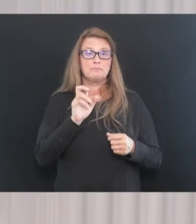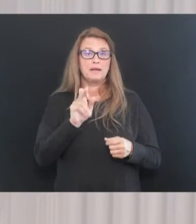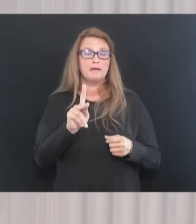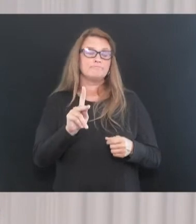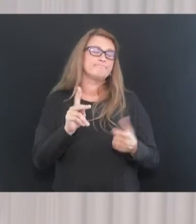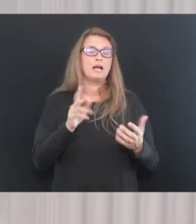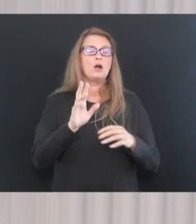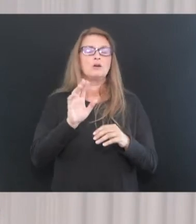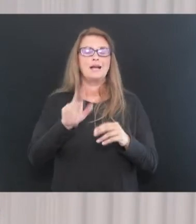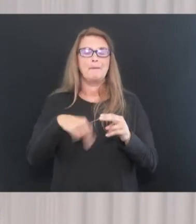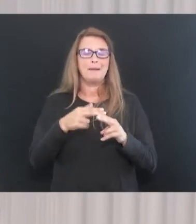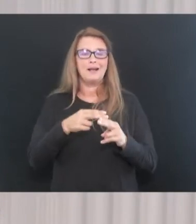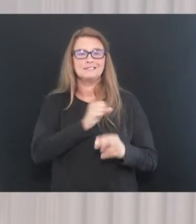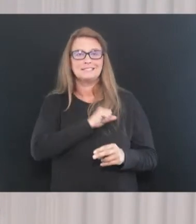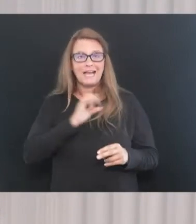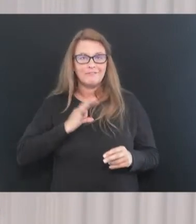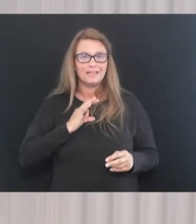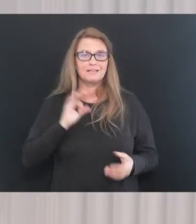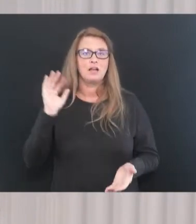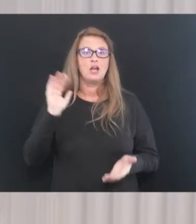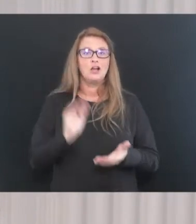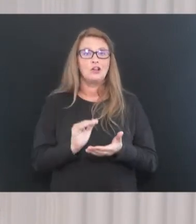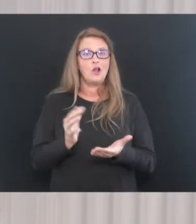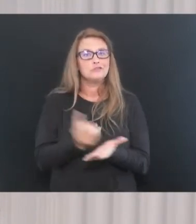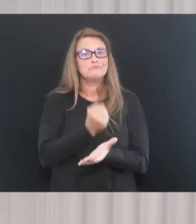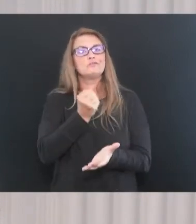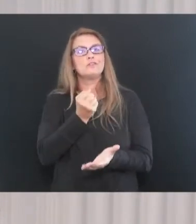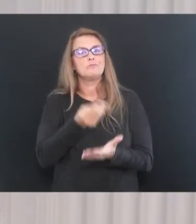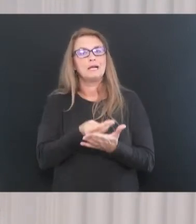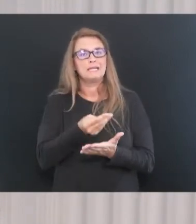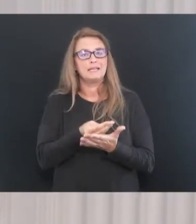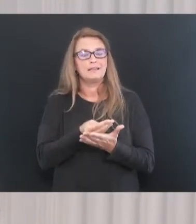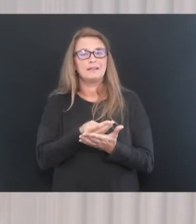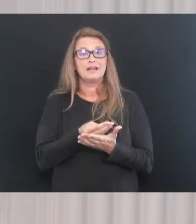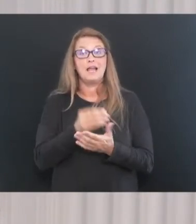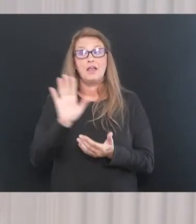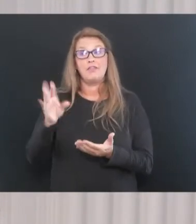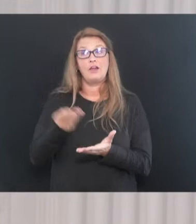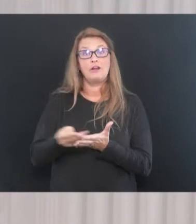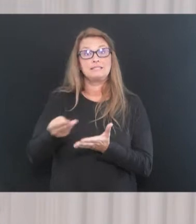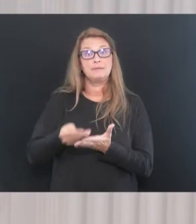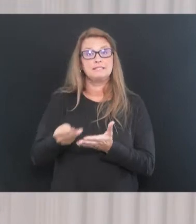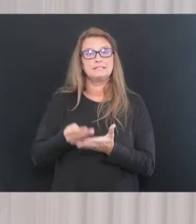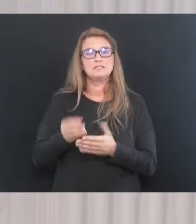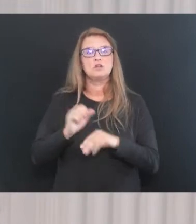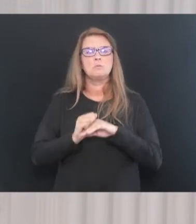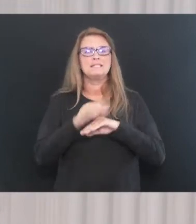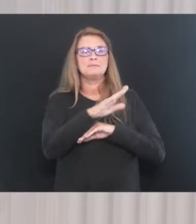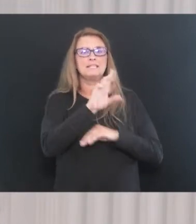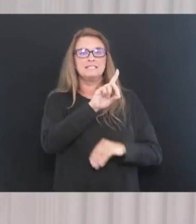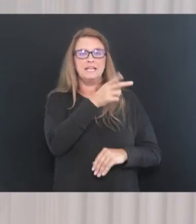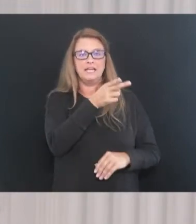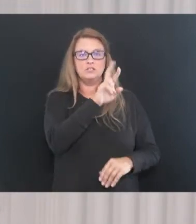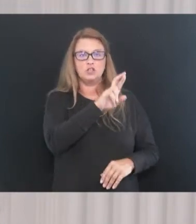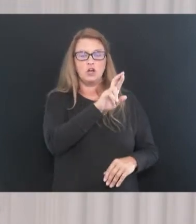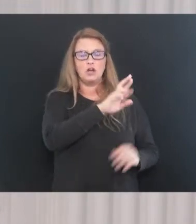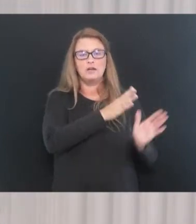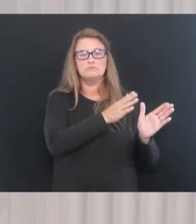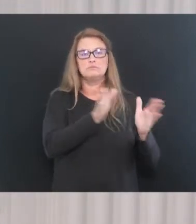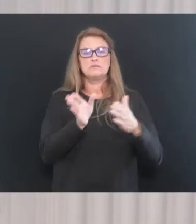staffing, loss of revenue, or other expenses. And those would be submitted through the DHHR and then through the governor's